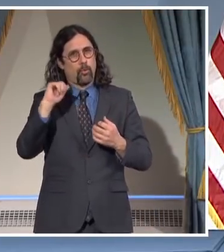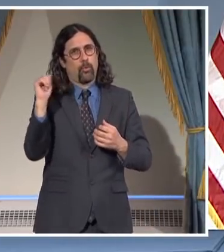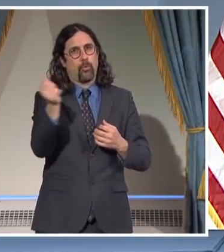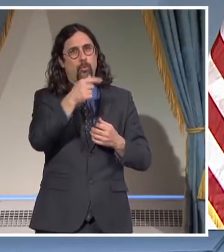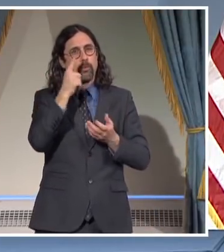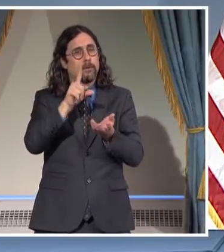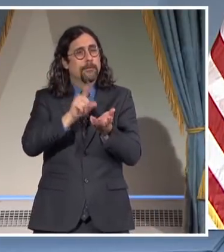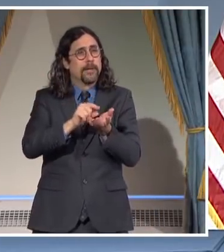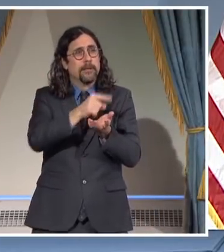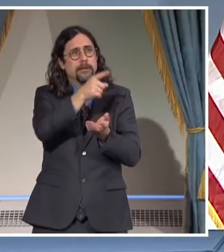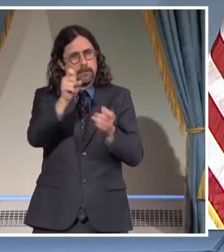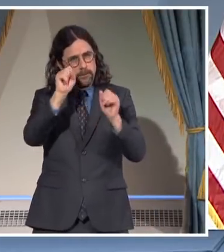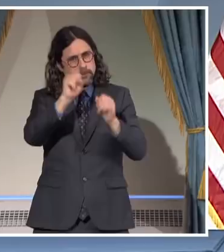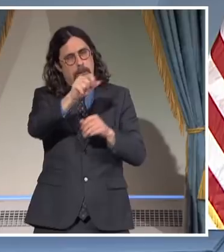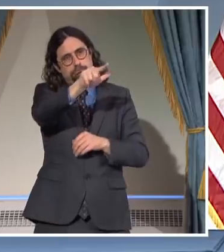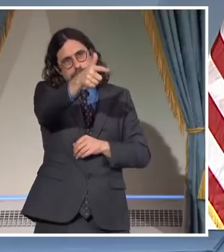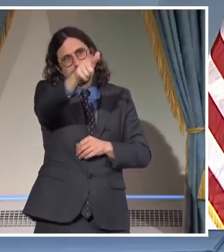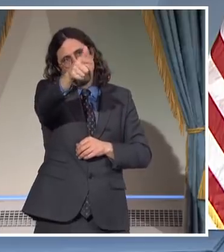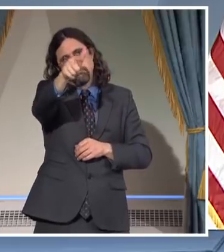Kathleen?